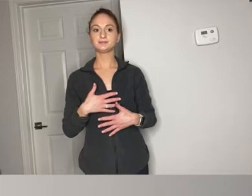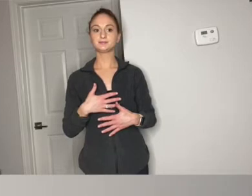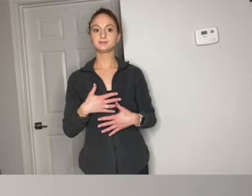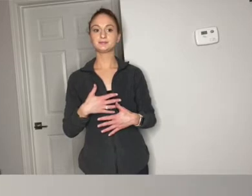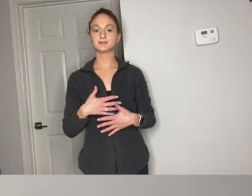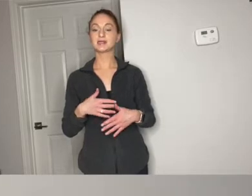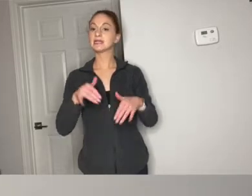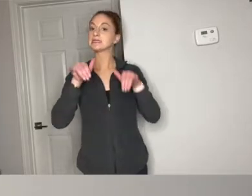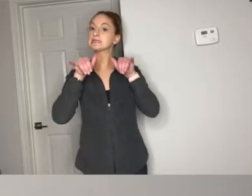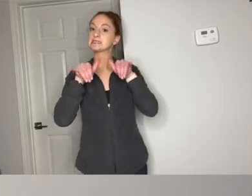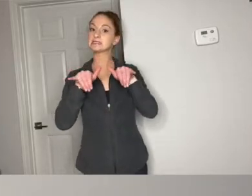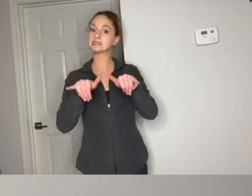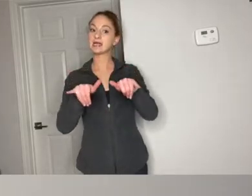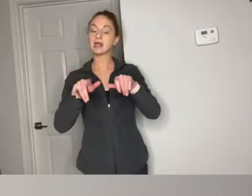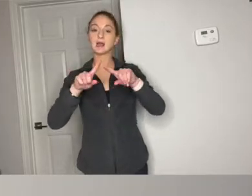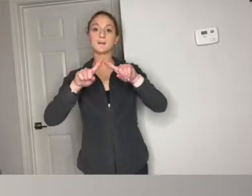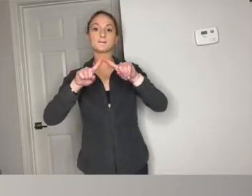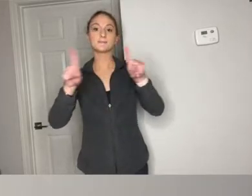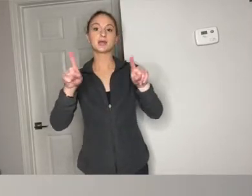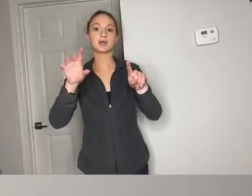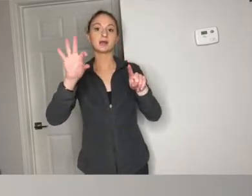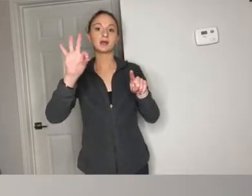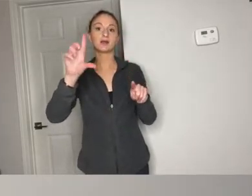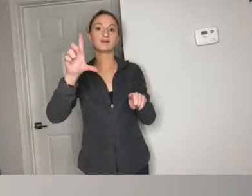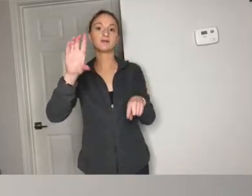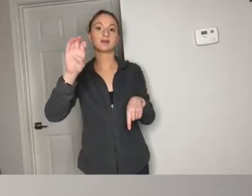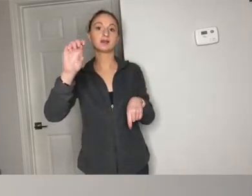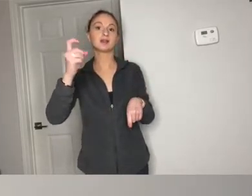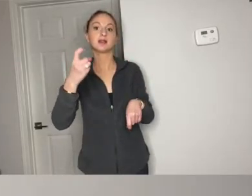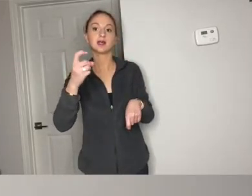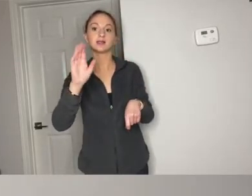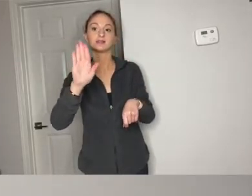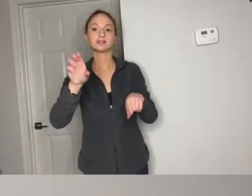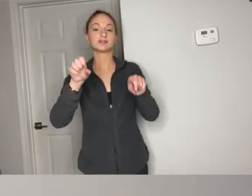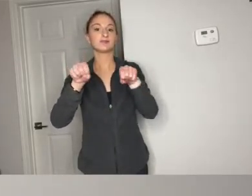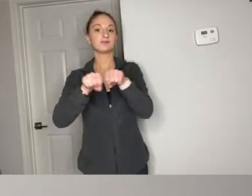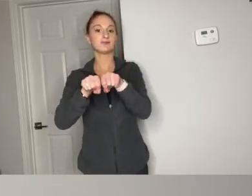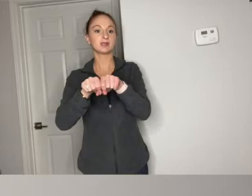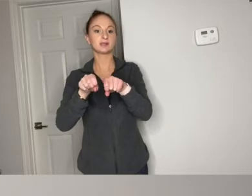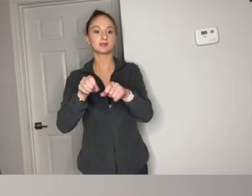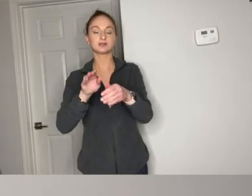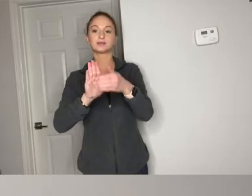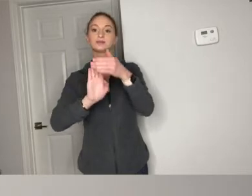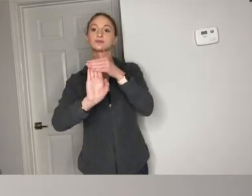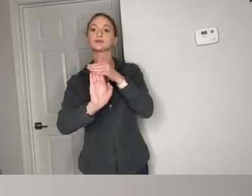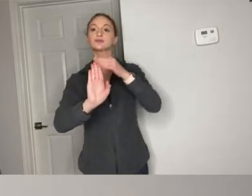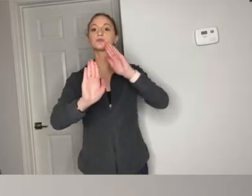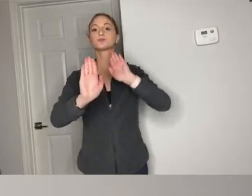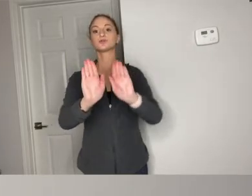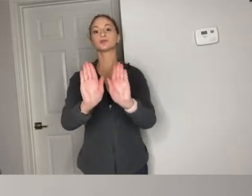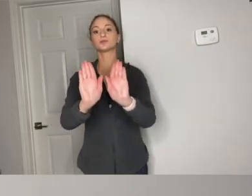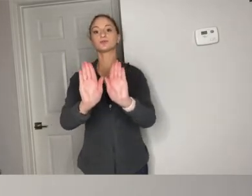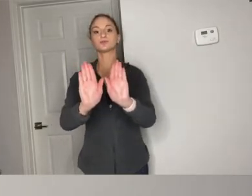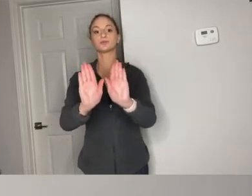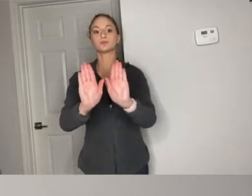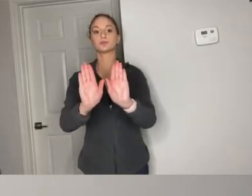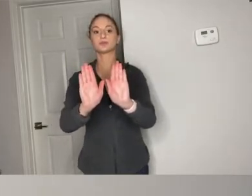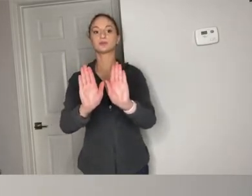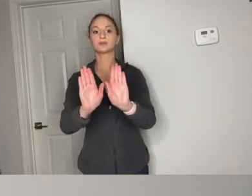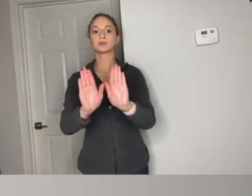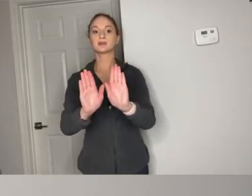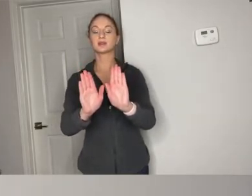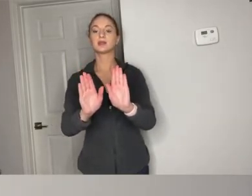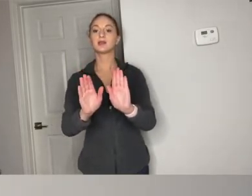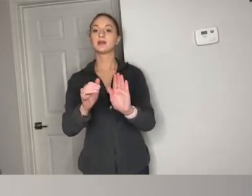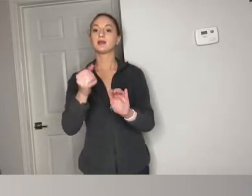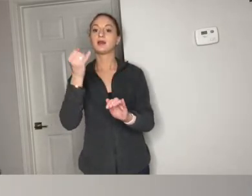Coming back up, stay in this position, but this time flex your feet so your toes are reaching towards the ceiling. If there was a wall in front